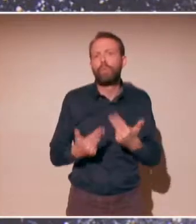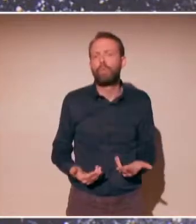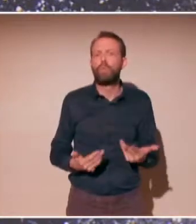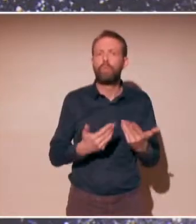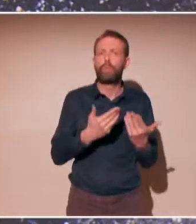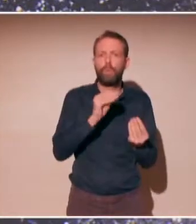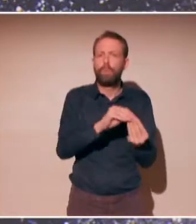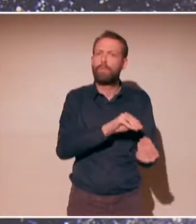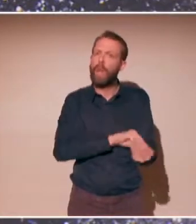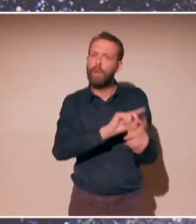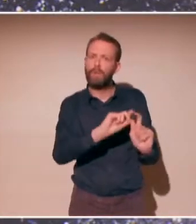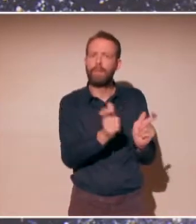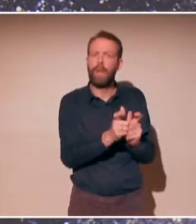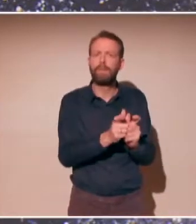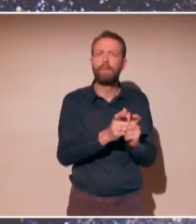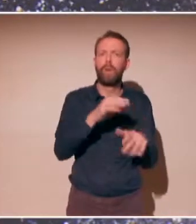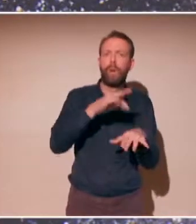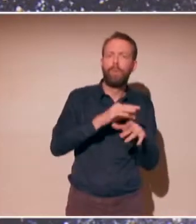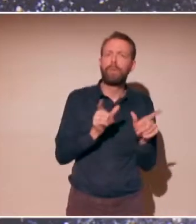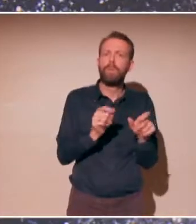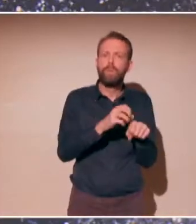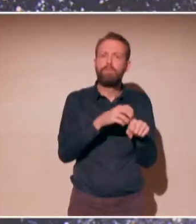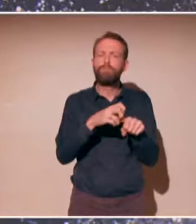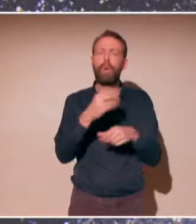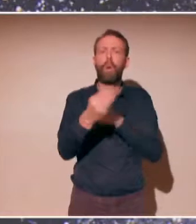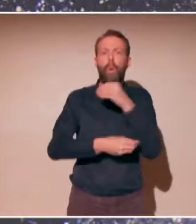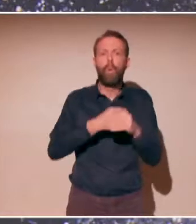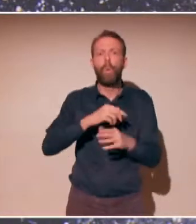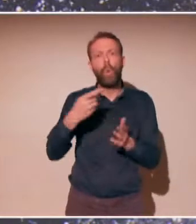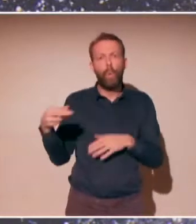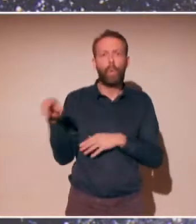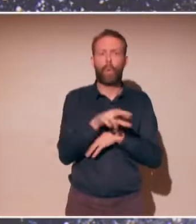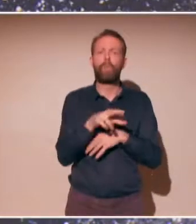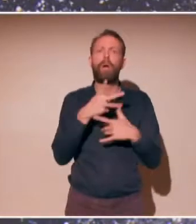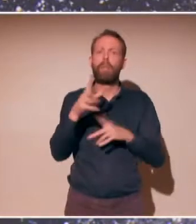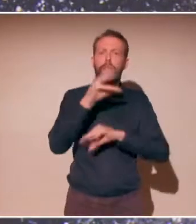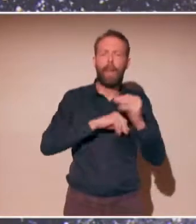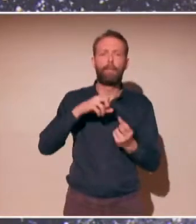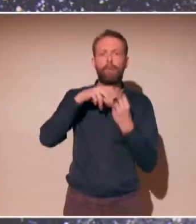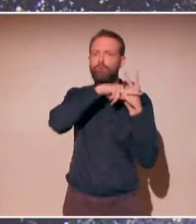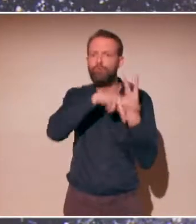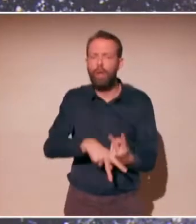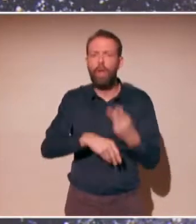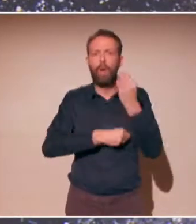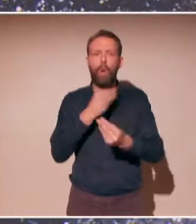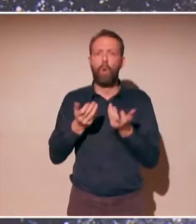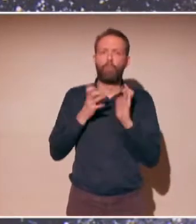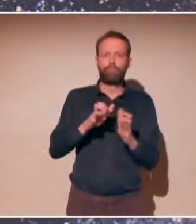we heard about some of them. For example, you could have early detection of tumors. You can also